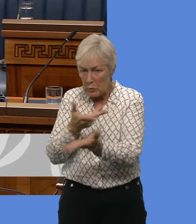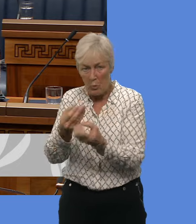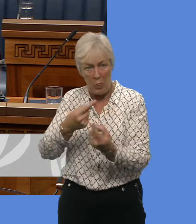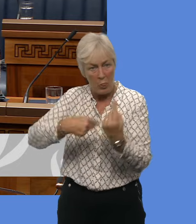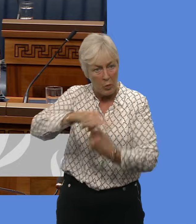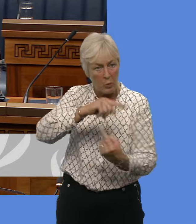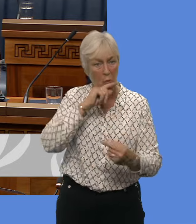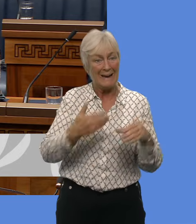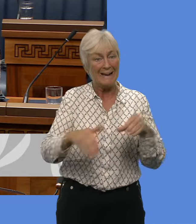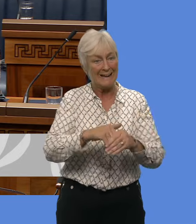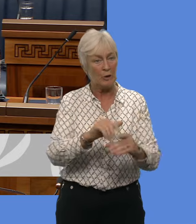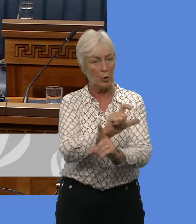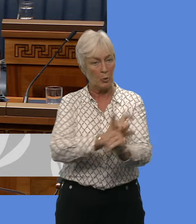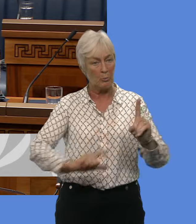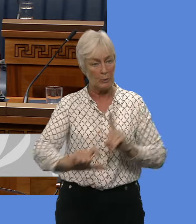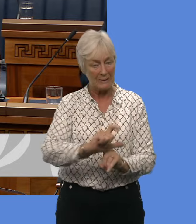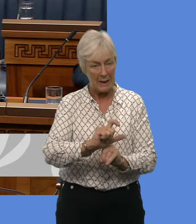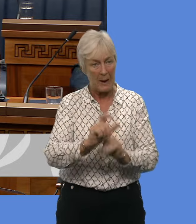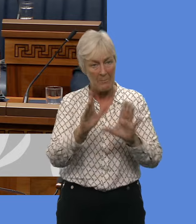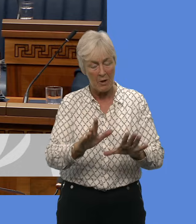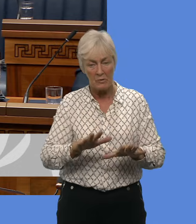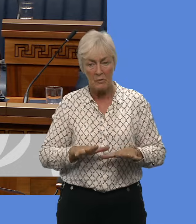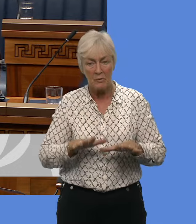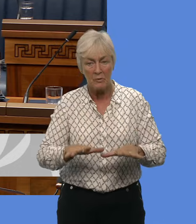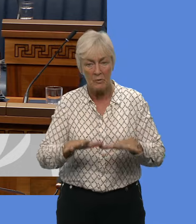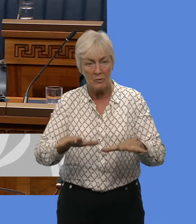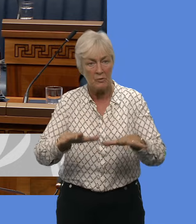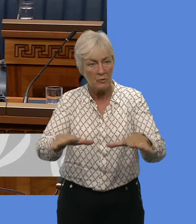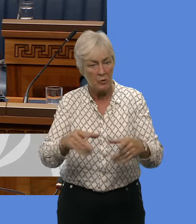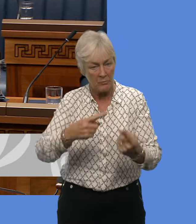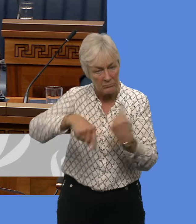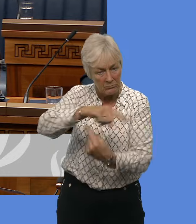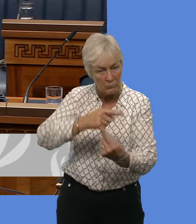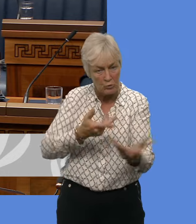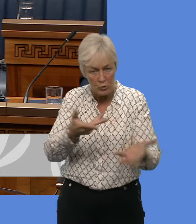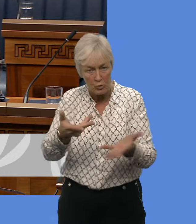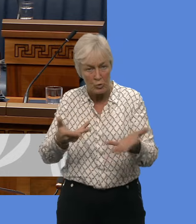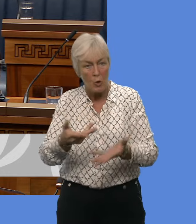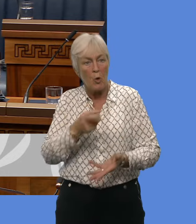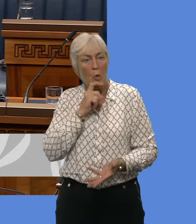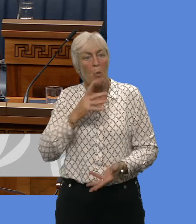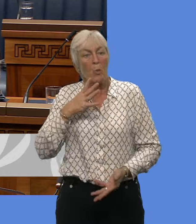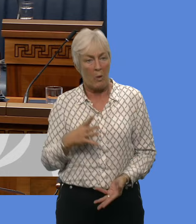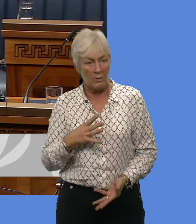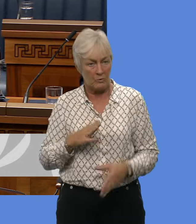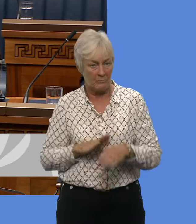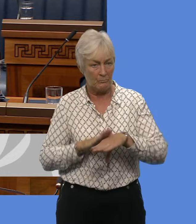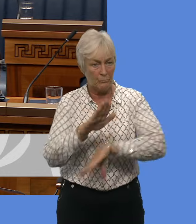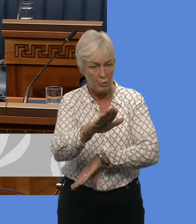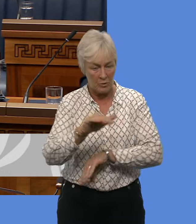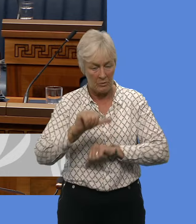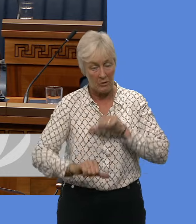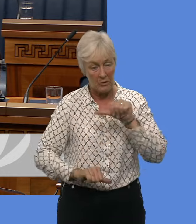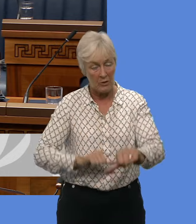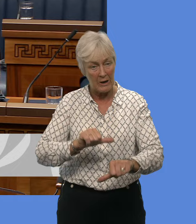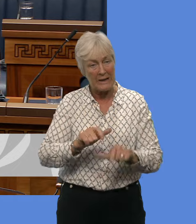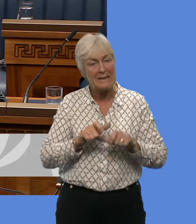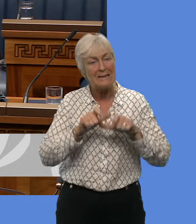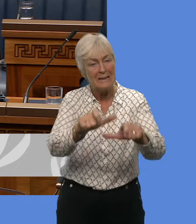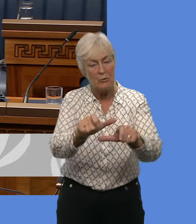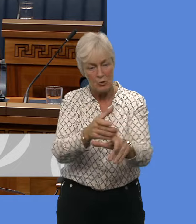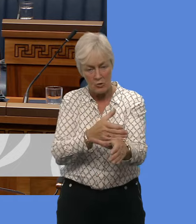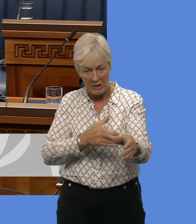the community. We must always reach out and continue to engage with those who wish to progress. The continued transition of